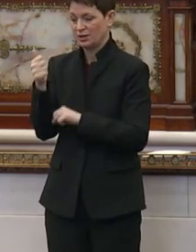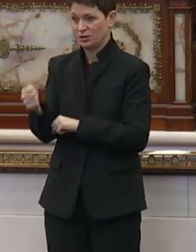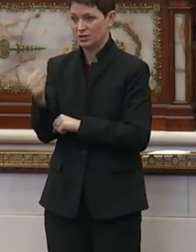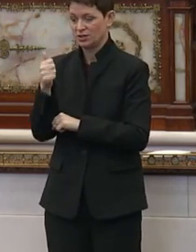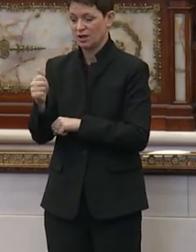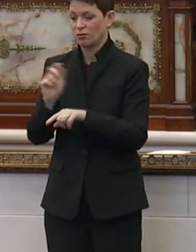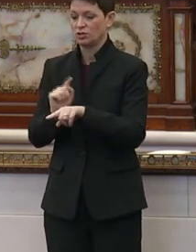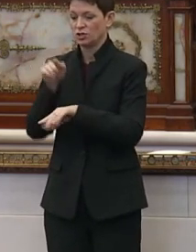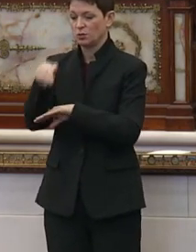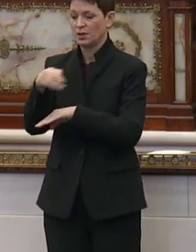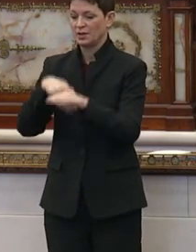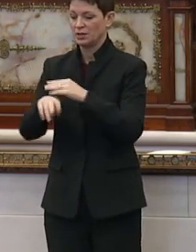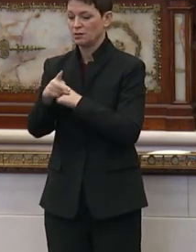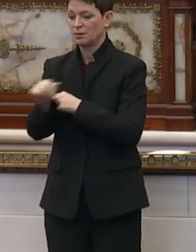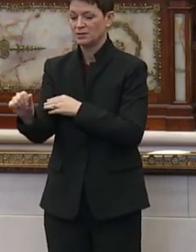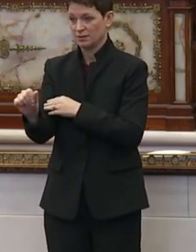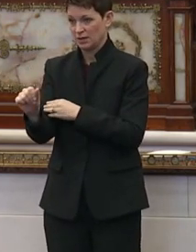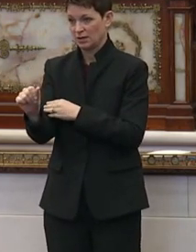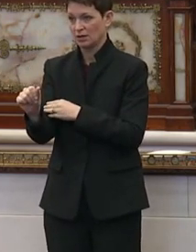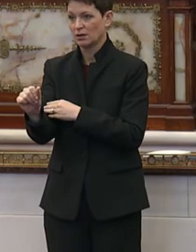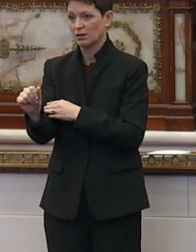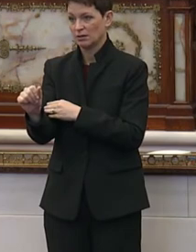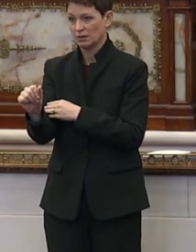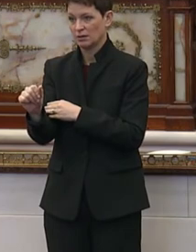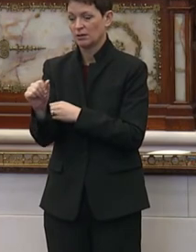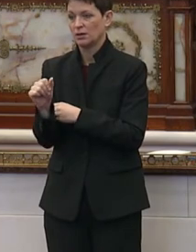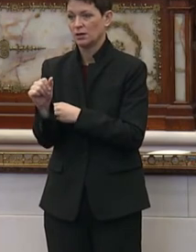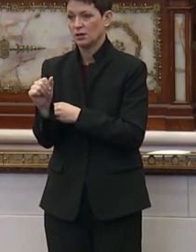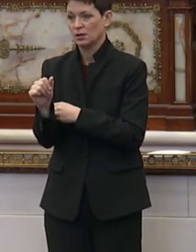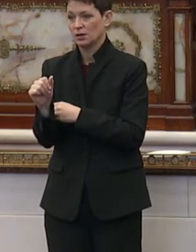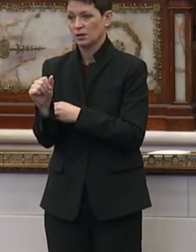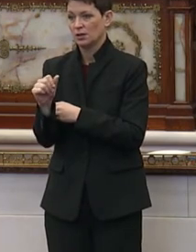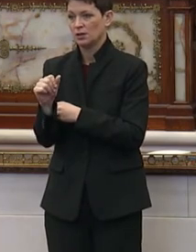when she crossed into Pennsylvania